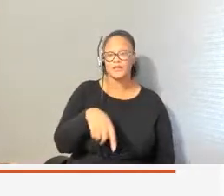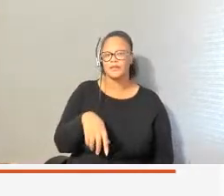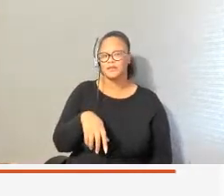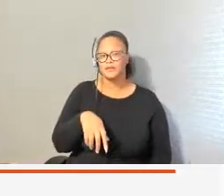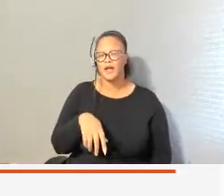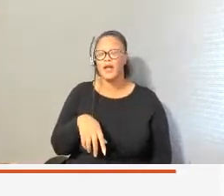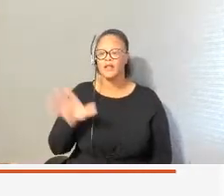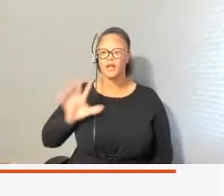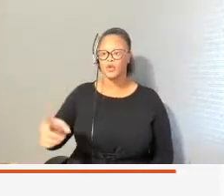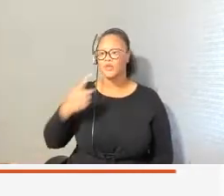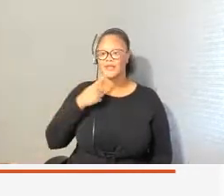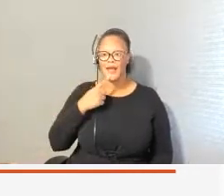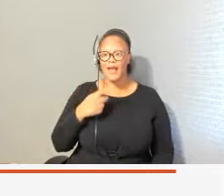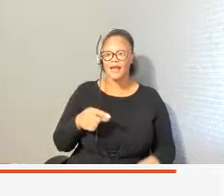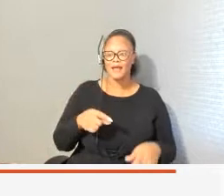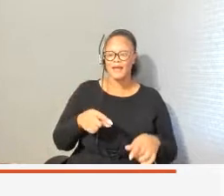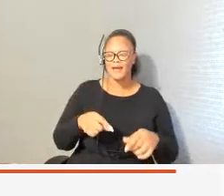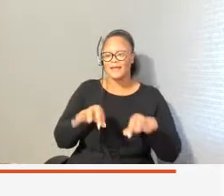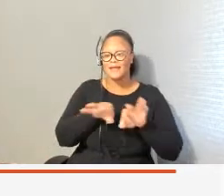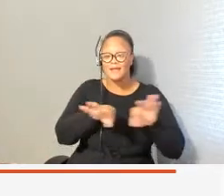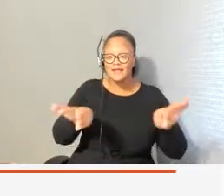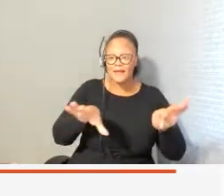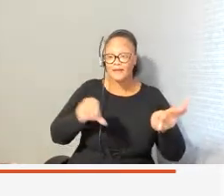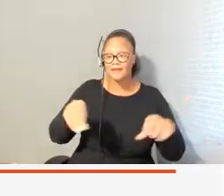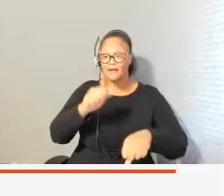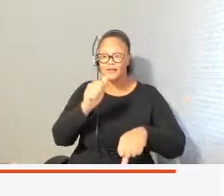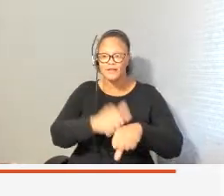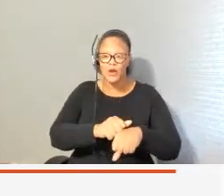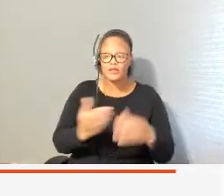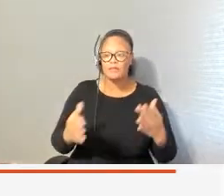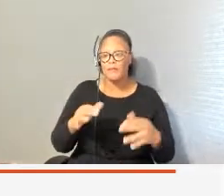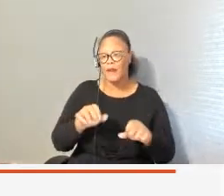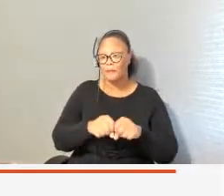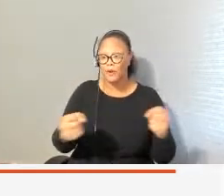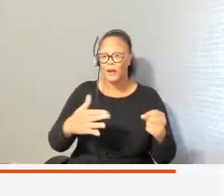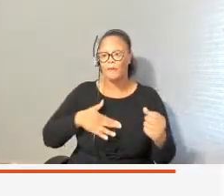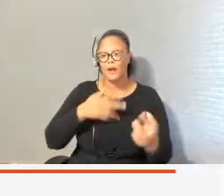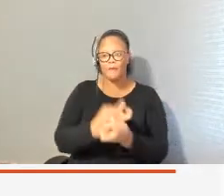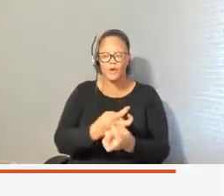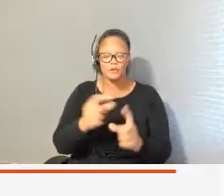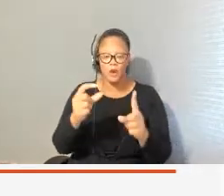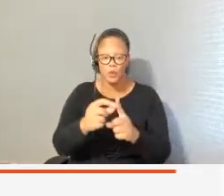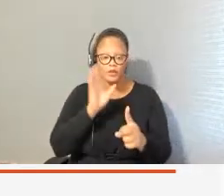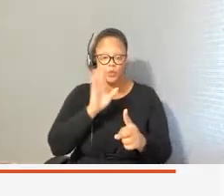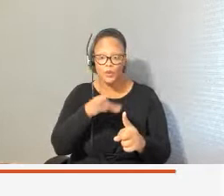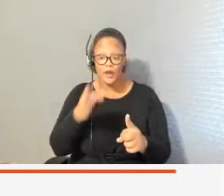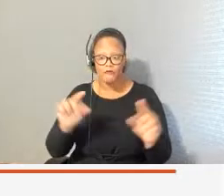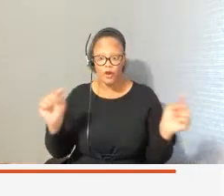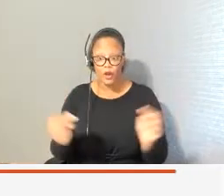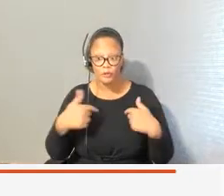my bones, but words will never hurt me. And I'm telling you today, that is a lie, ladies and gentlemen. Bullying is